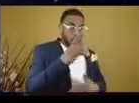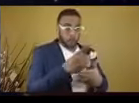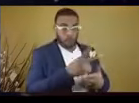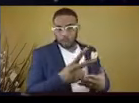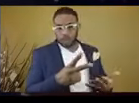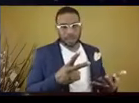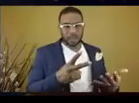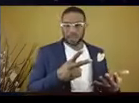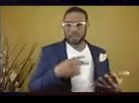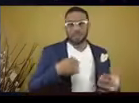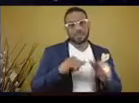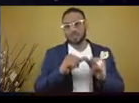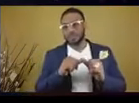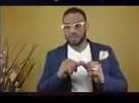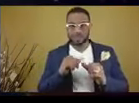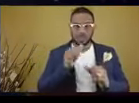much